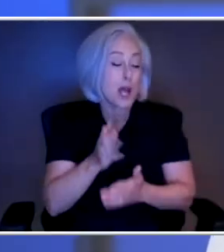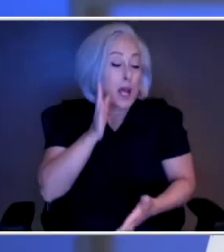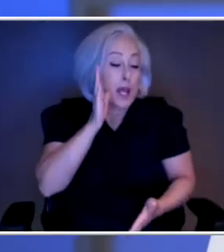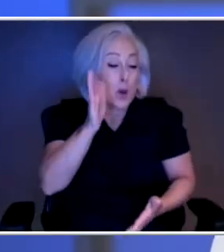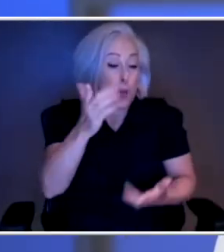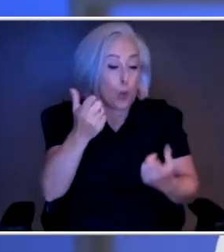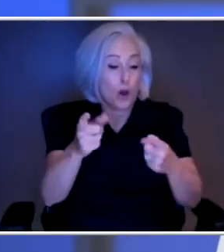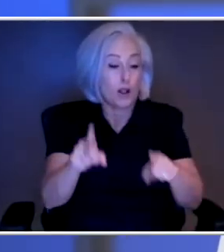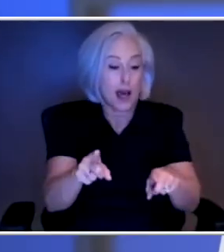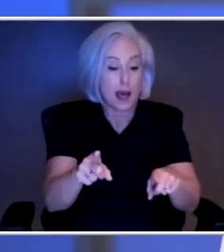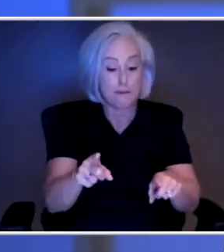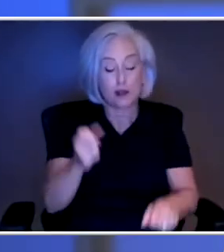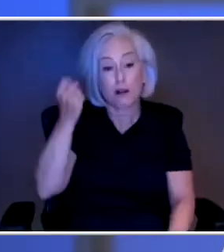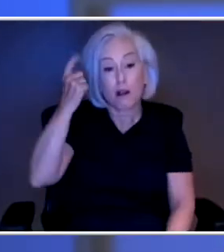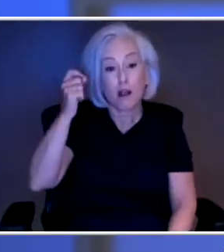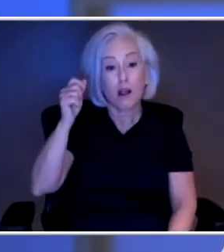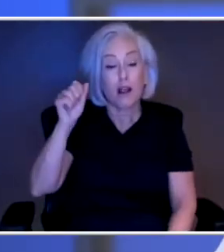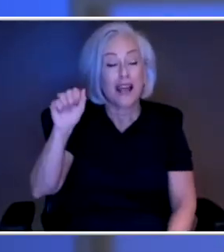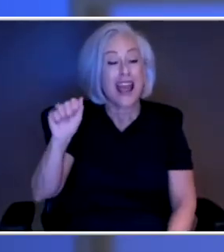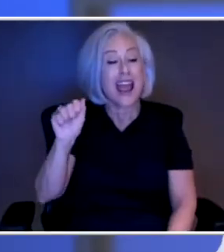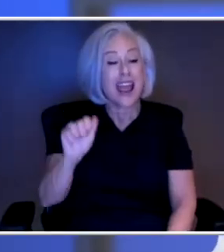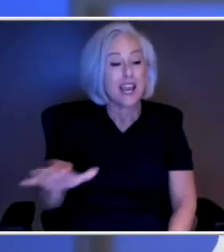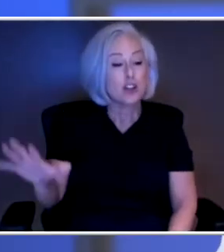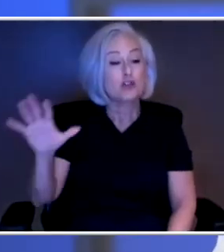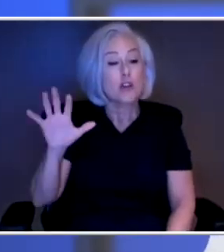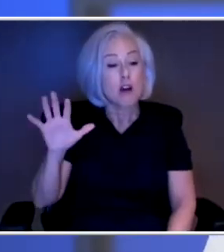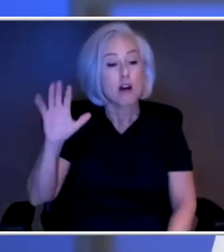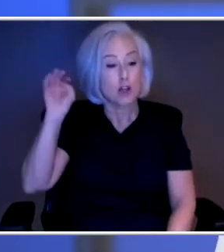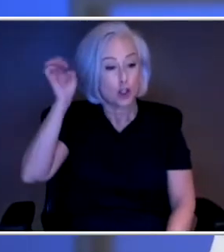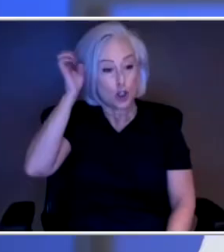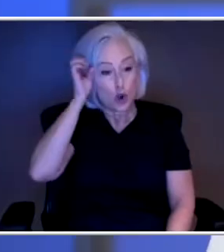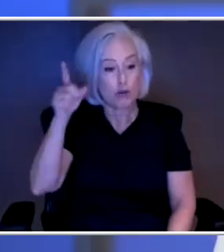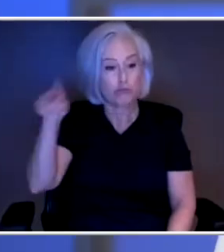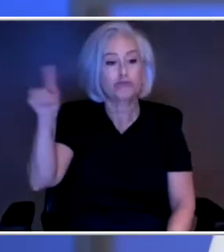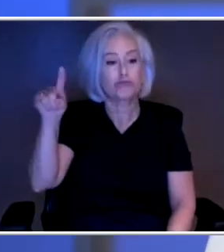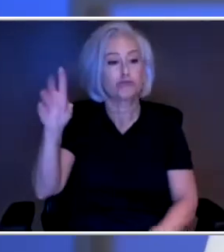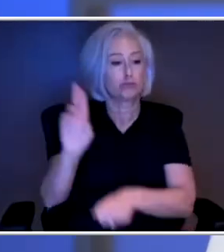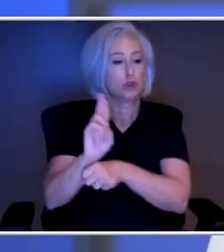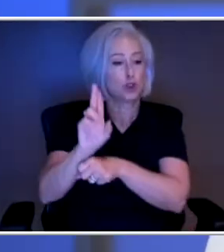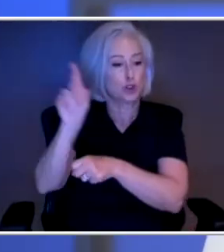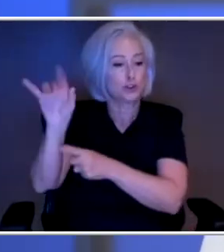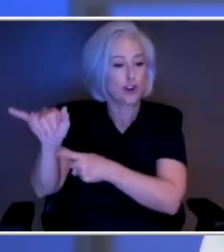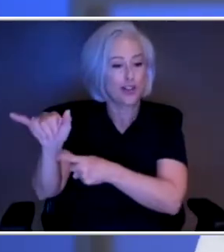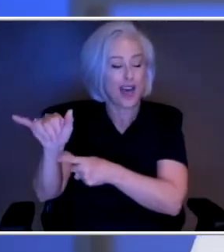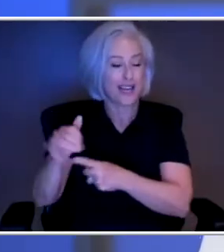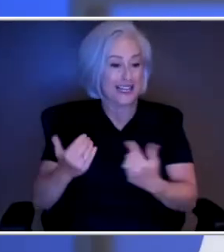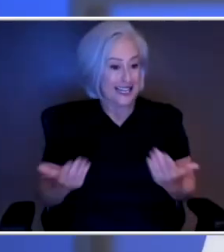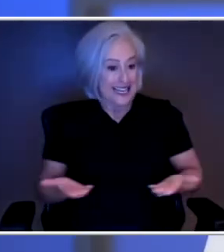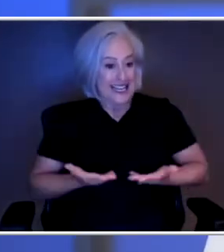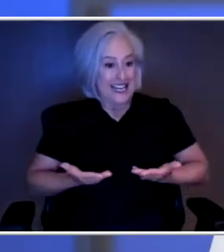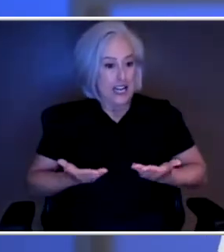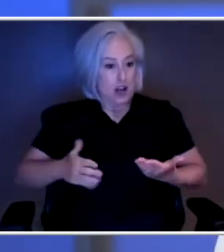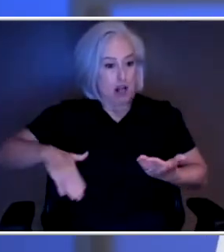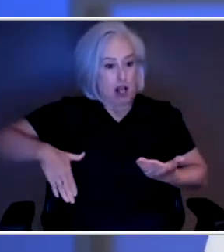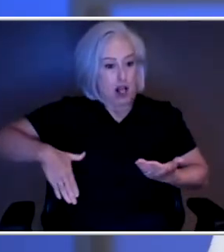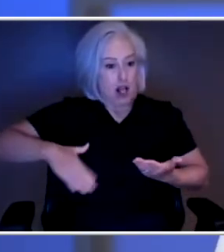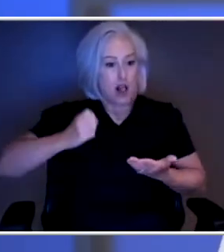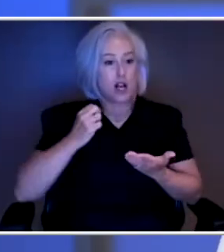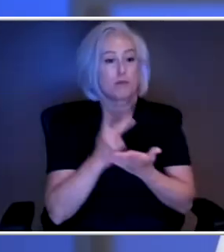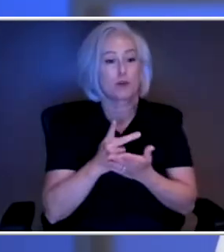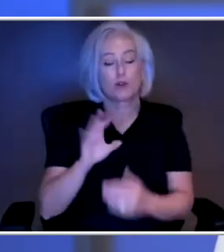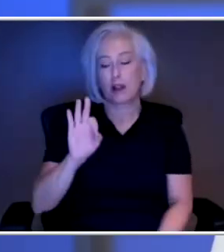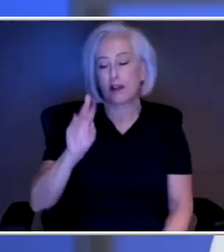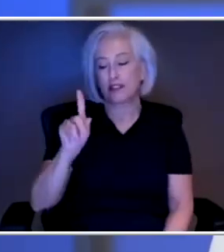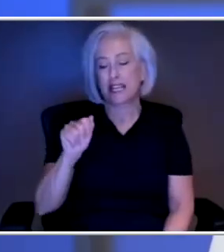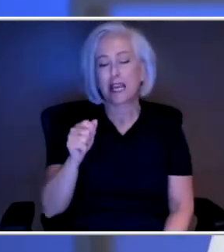being used in Asia and Europe for this, and there are trials underway. So I am confident that the FDA will eventually get there, and it probably won't be too long,